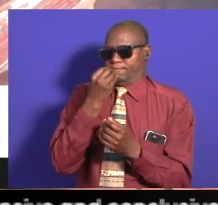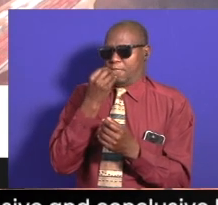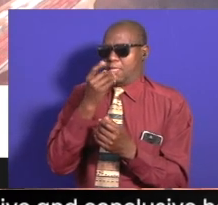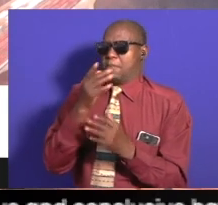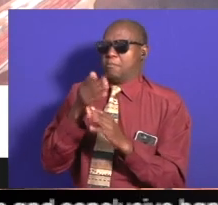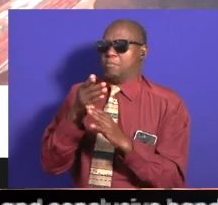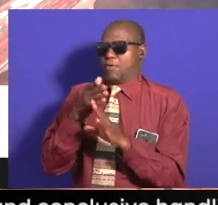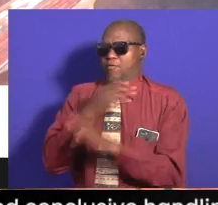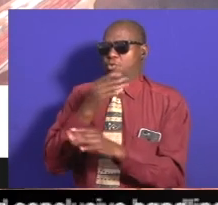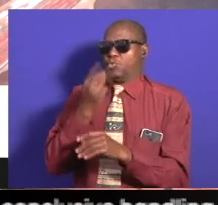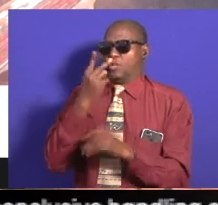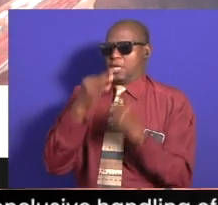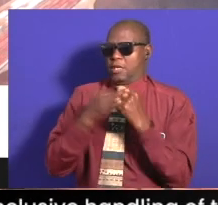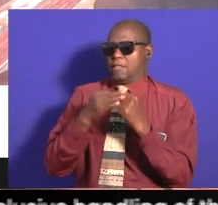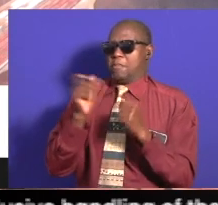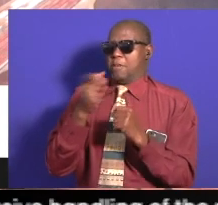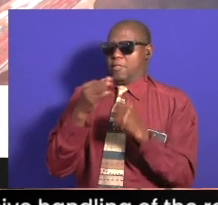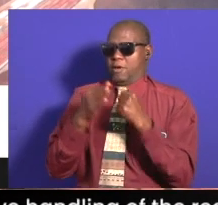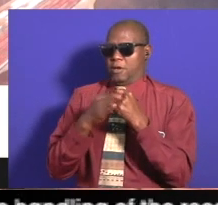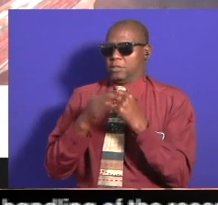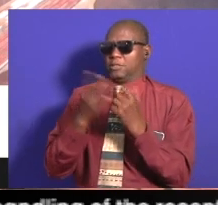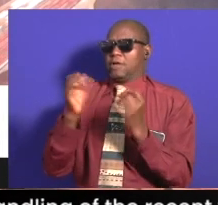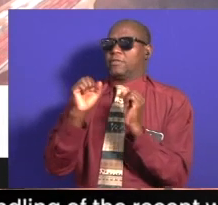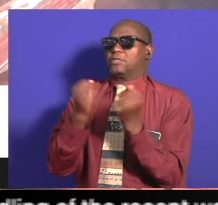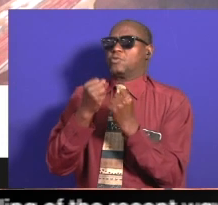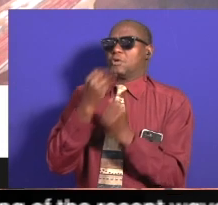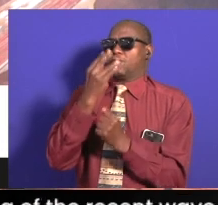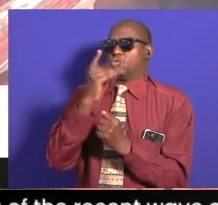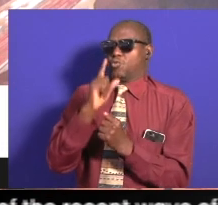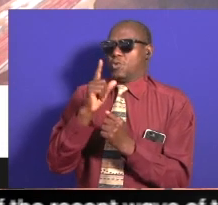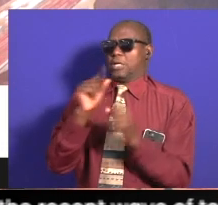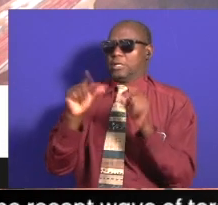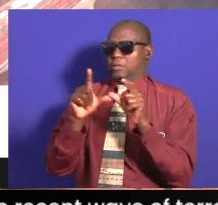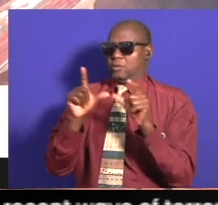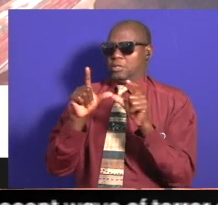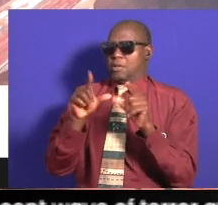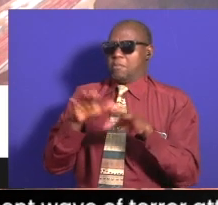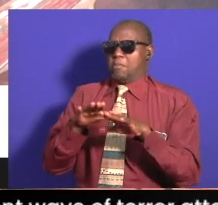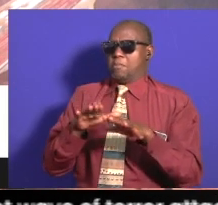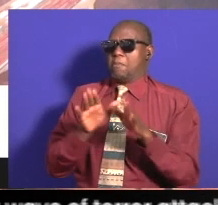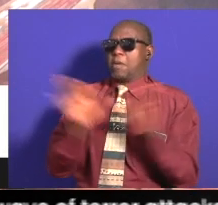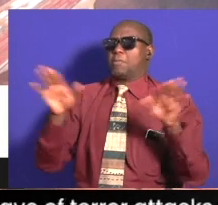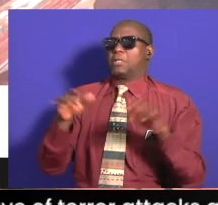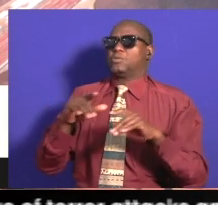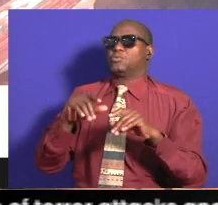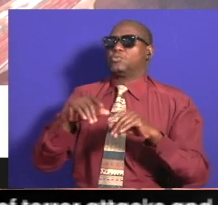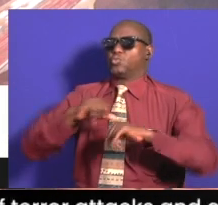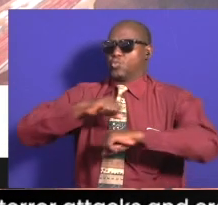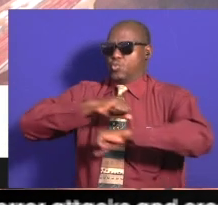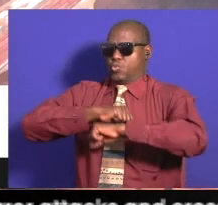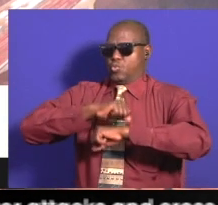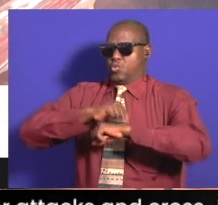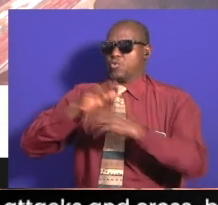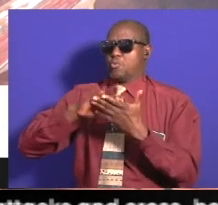meanwhile announced that his office has secured up to 41 title deeds of public schools, with more being recovered to ensure that